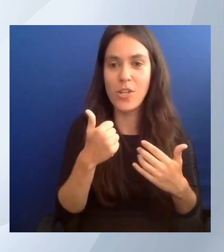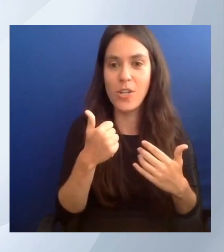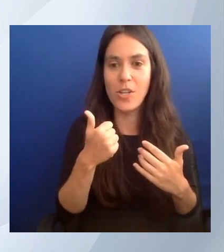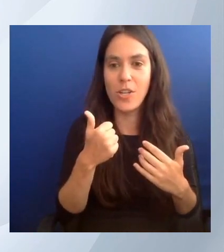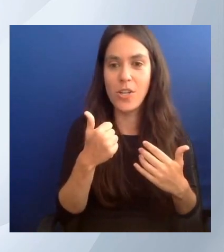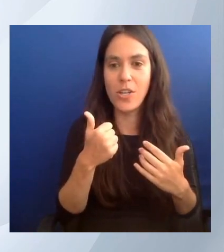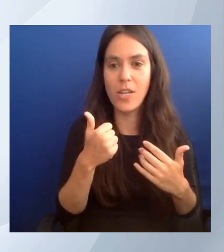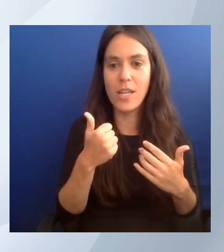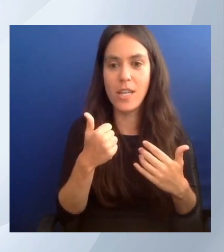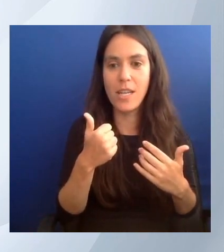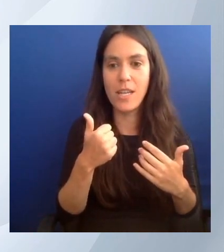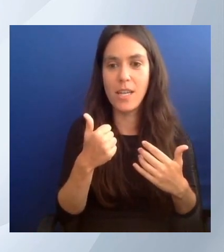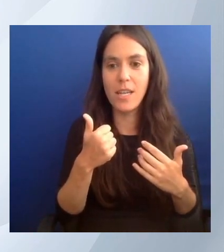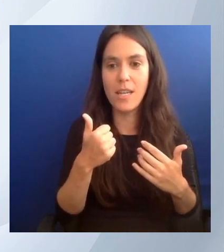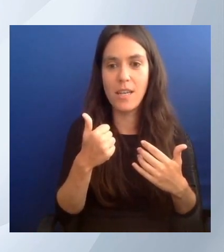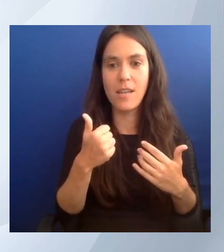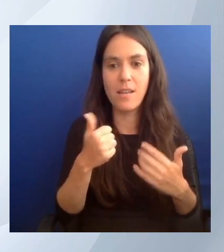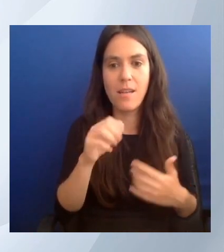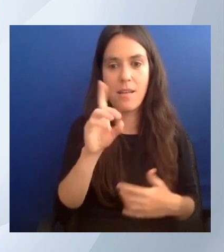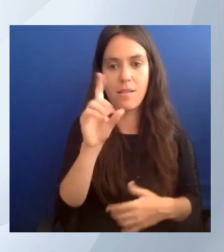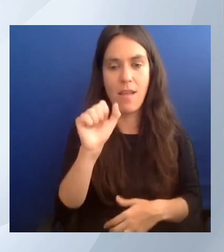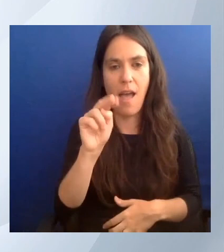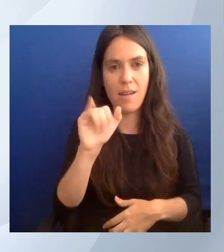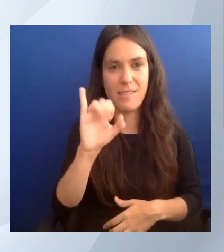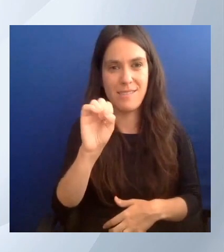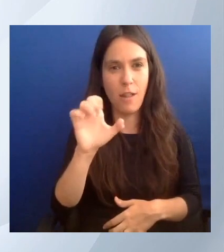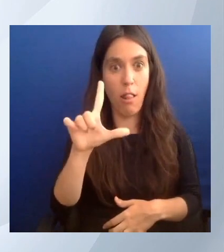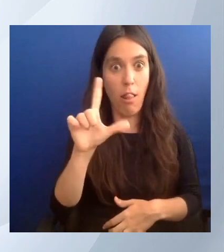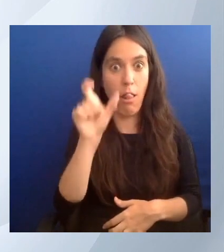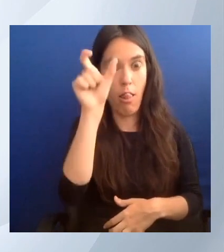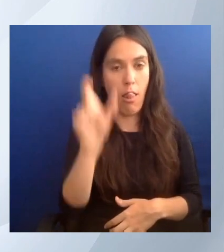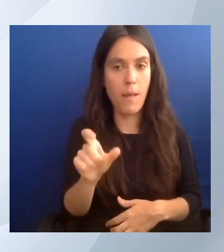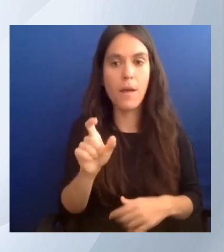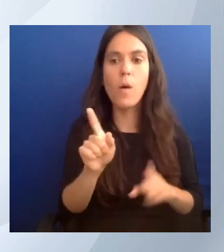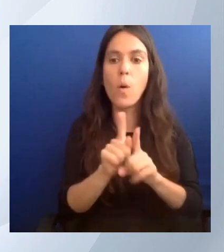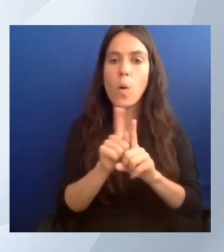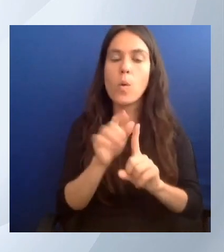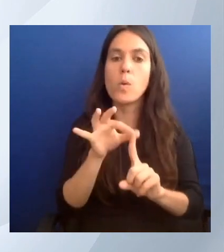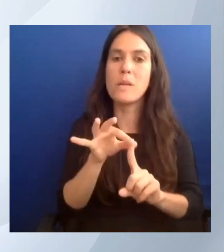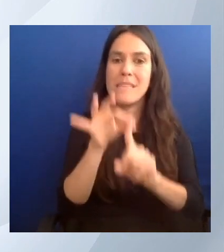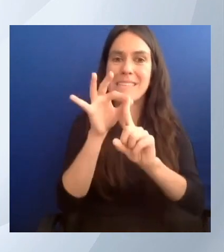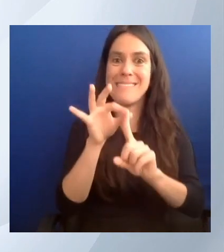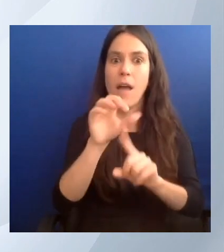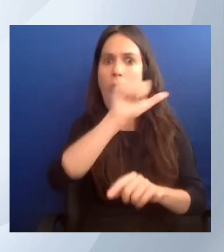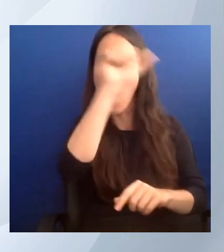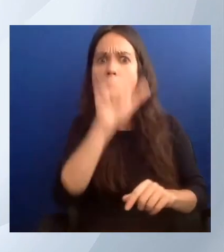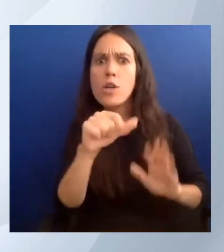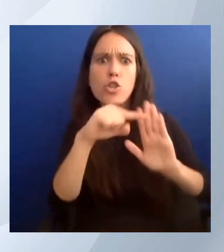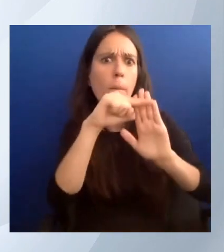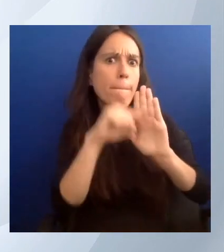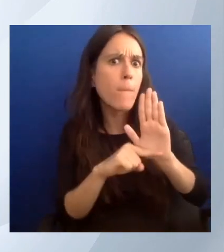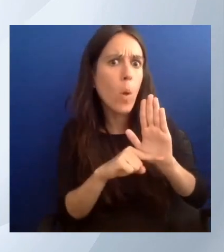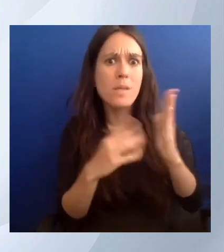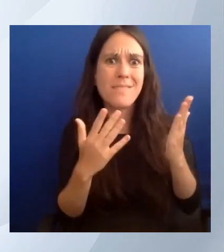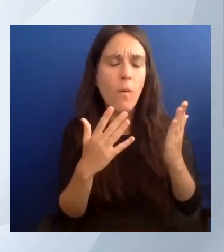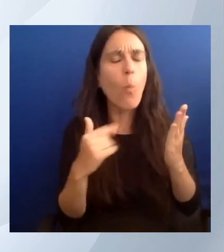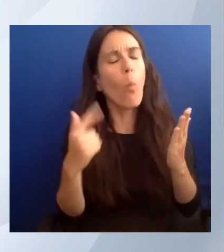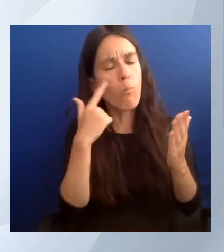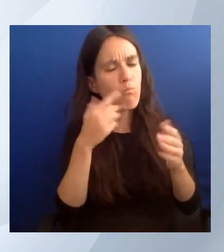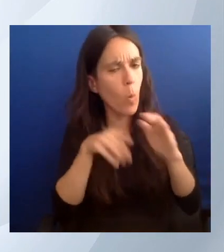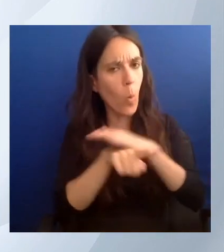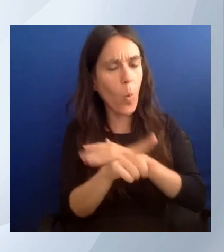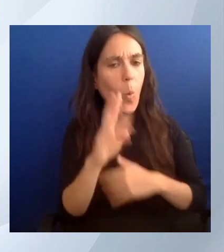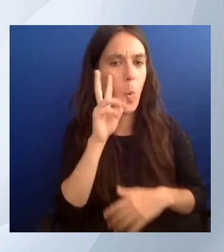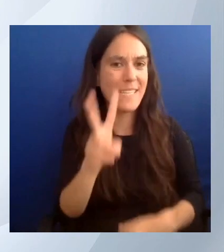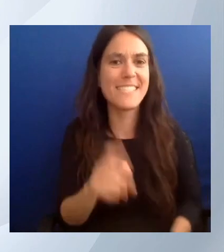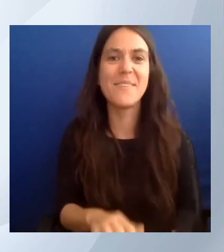around AKS and more specifically Azure policy with Gatekeeper. Let